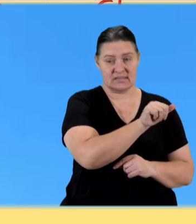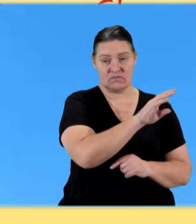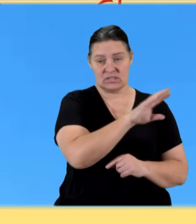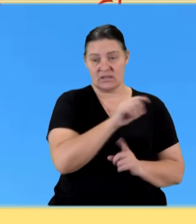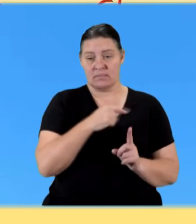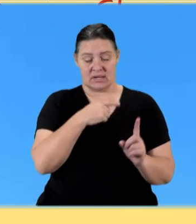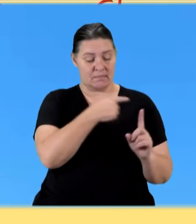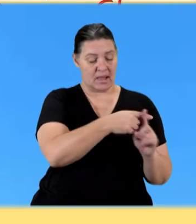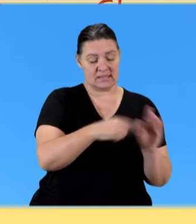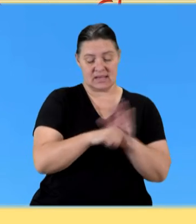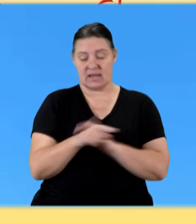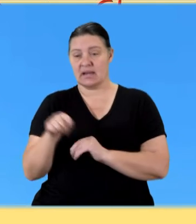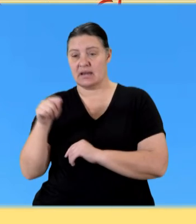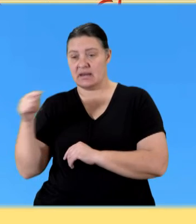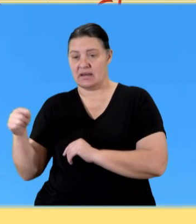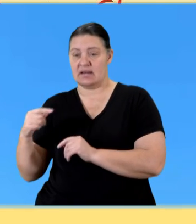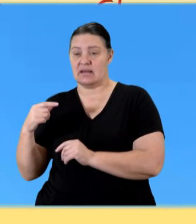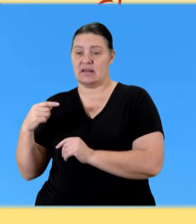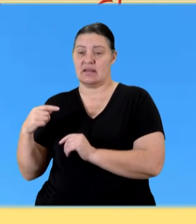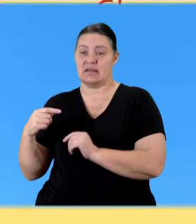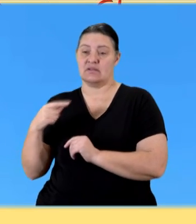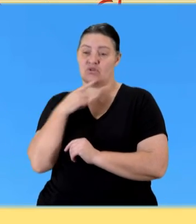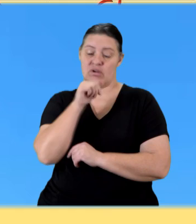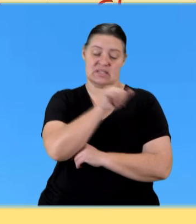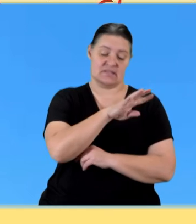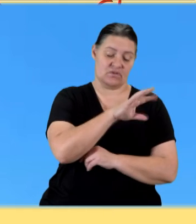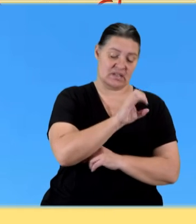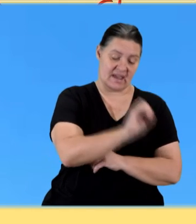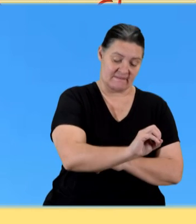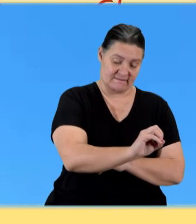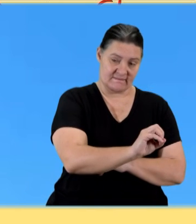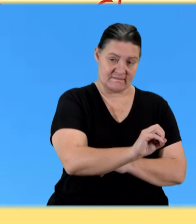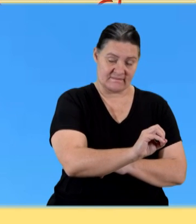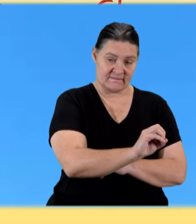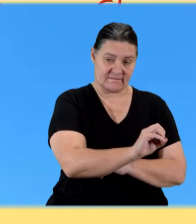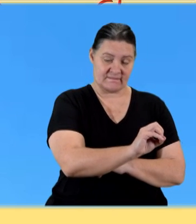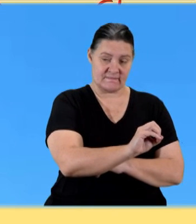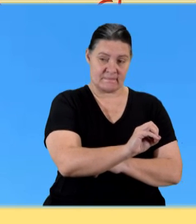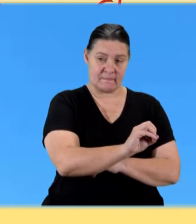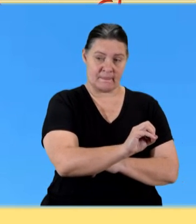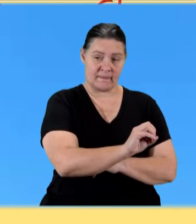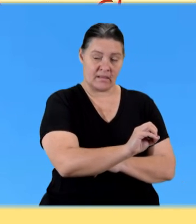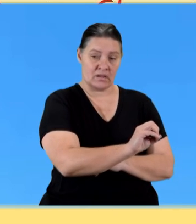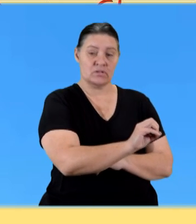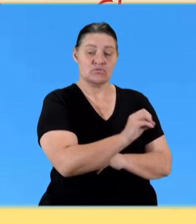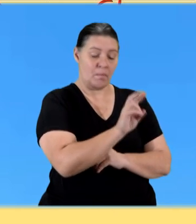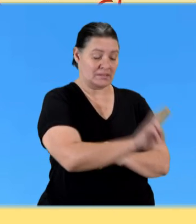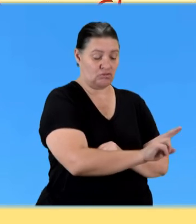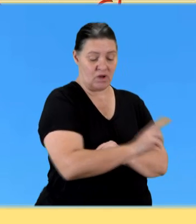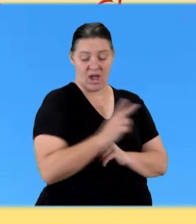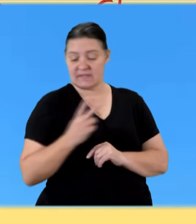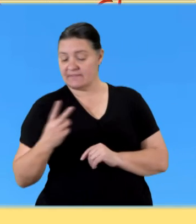And there is a debit balance of 640 on their account in the debtors ledger, which is